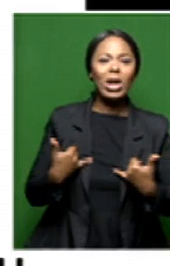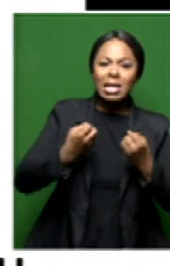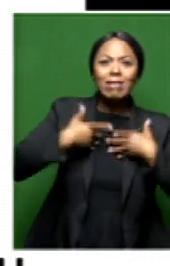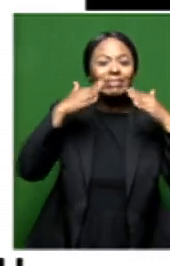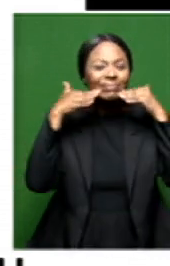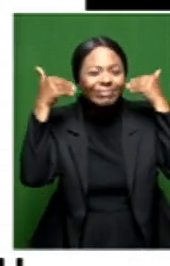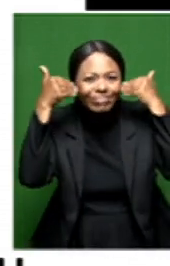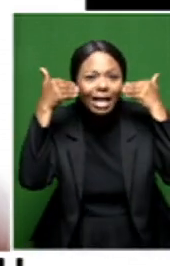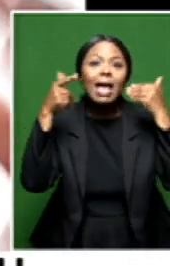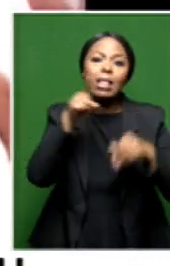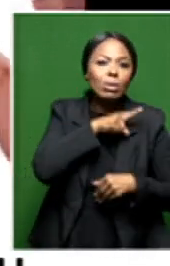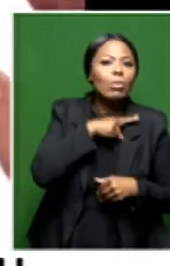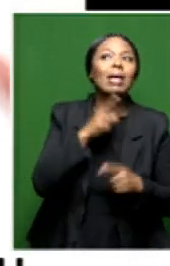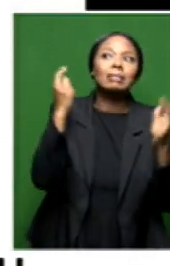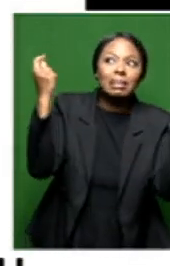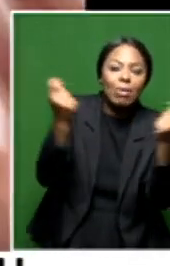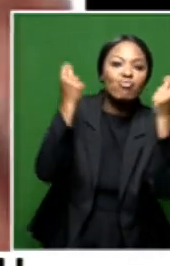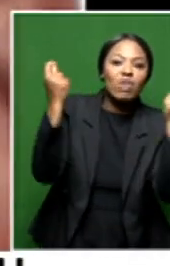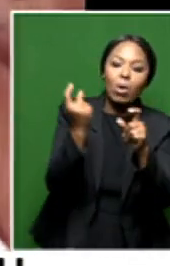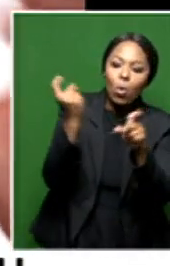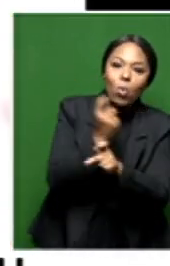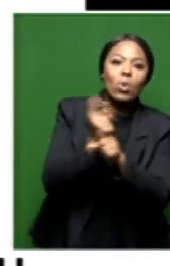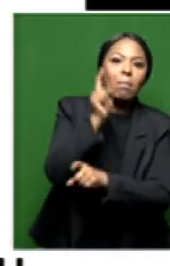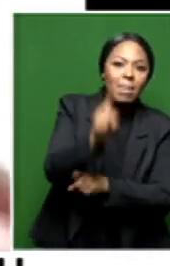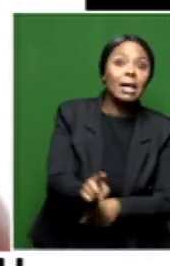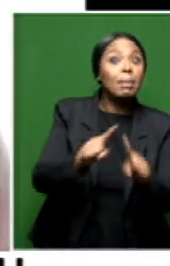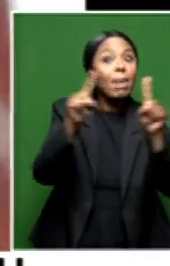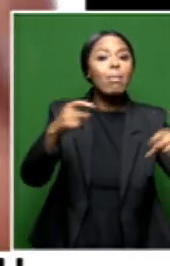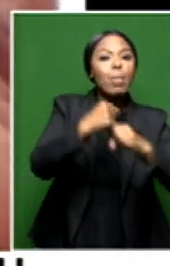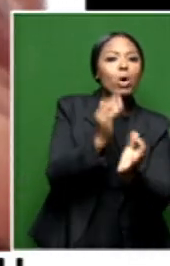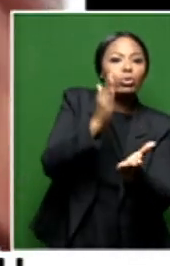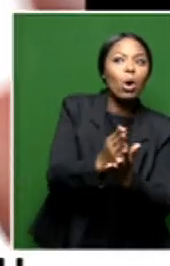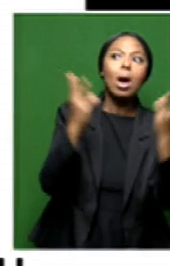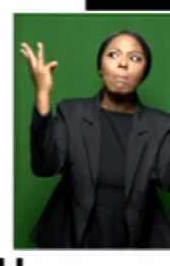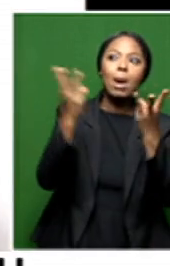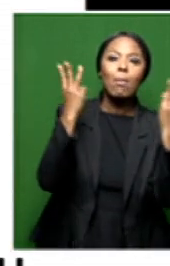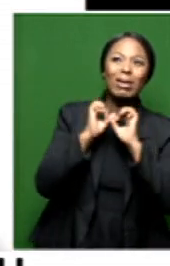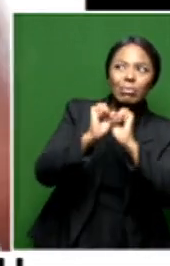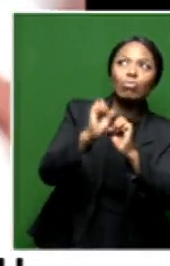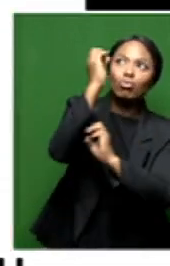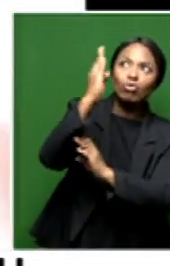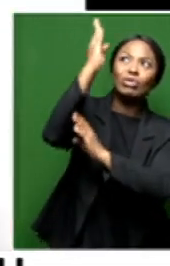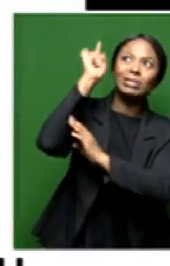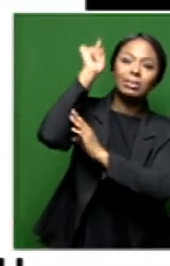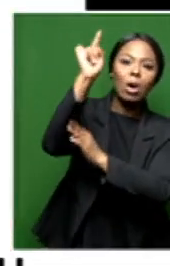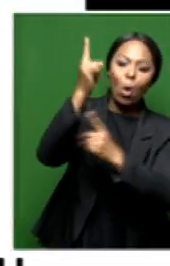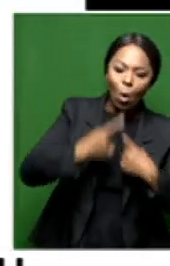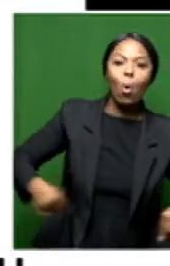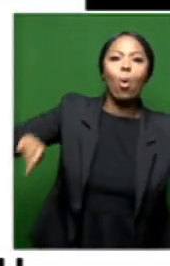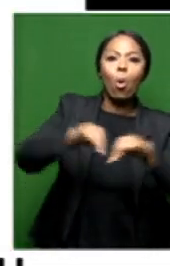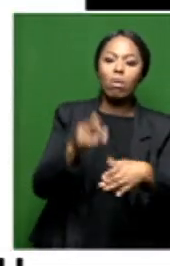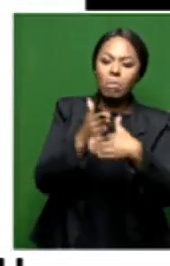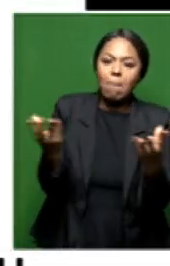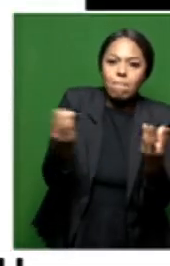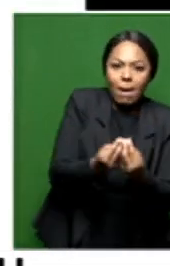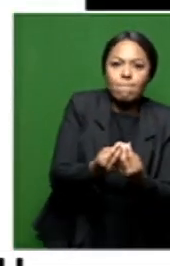we need to always celebrate ensuring that all people of God, every time we work together.